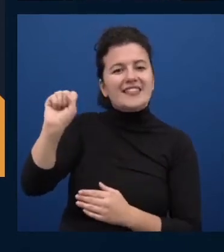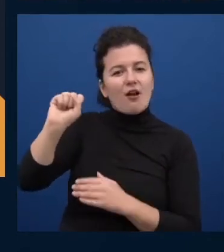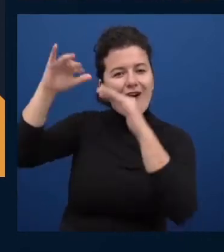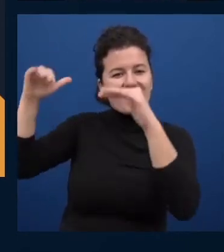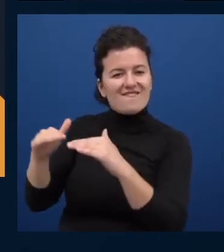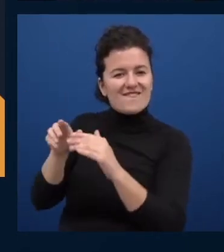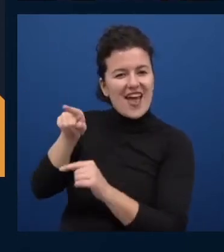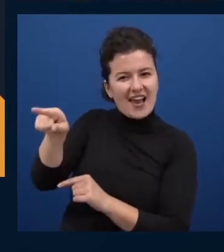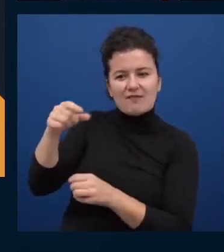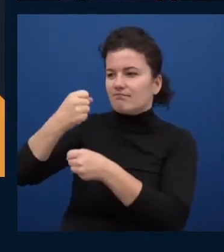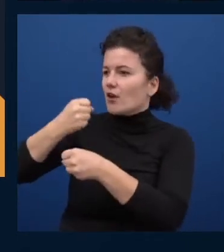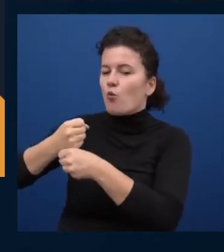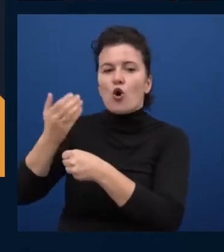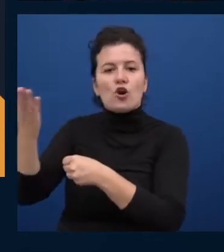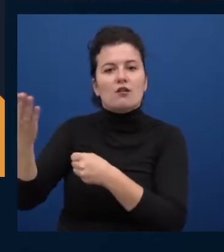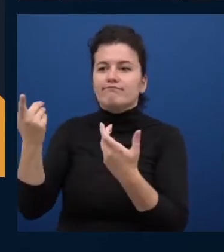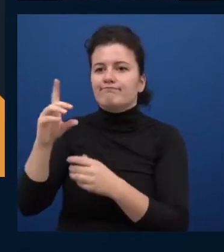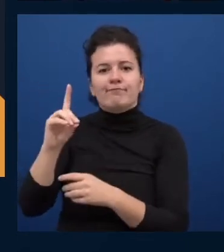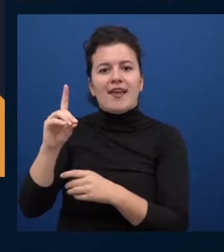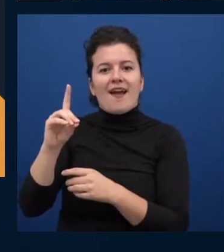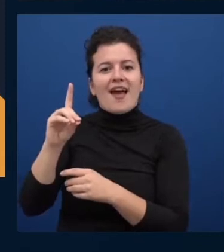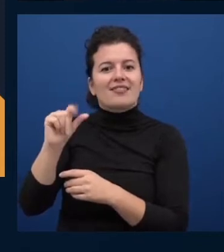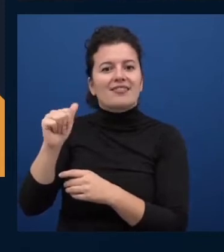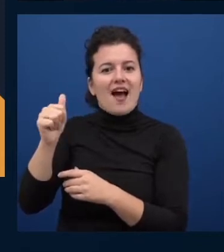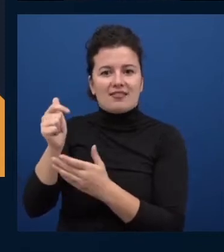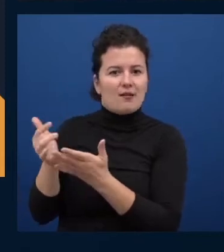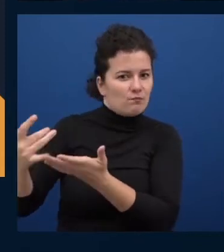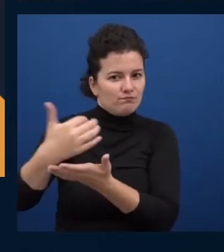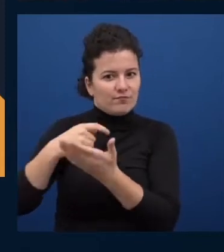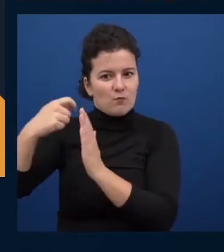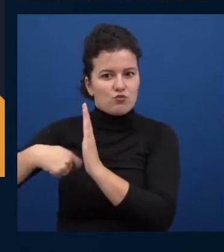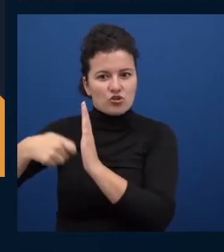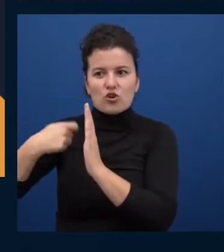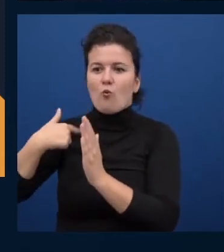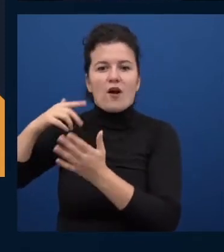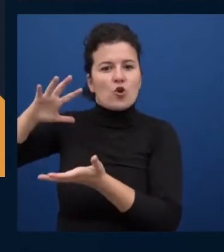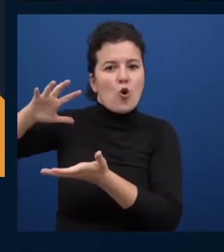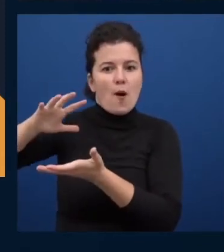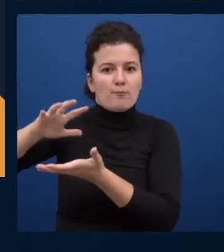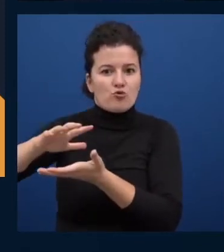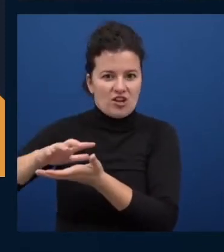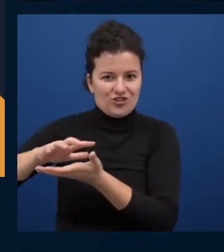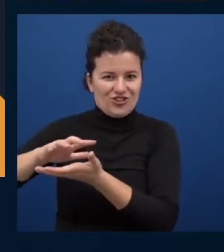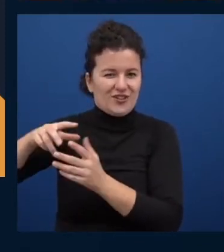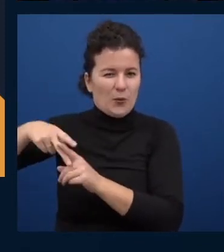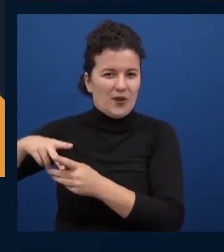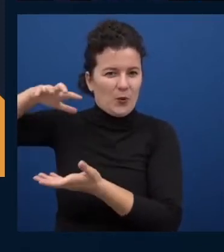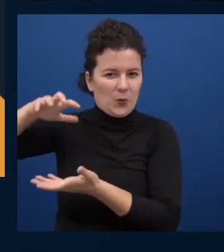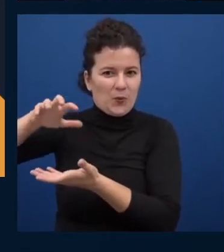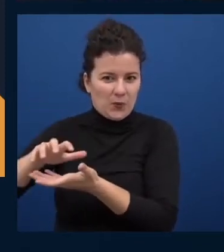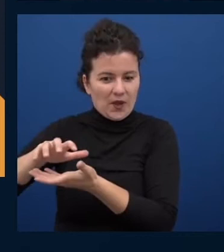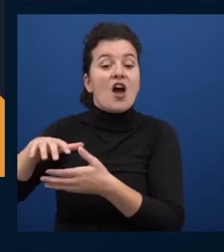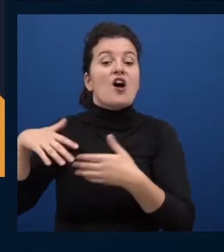they're doing a startup around a project that builds a compression engine. So Pied Piper from Umbraco CMS is